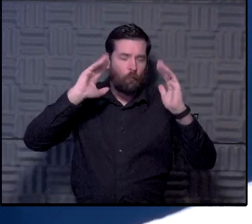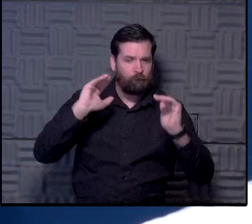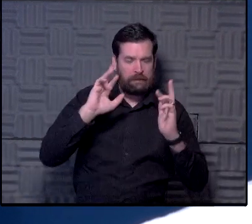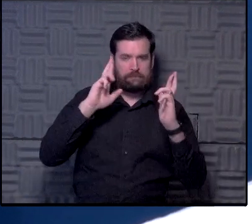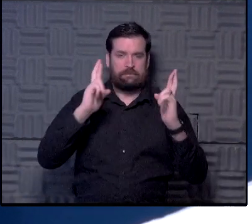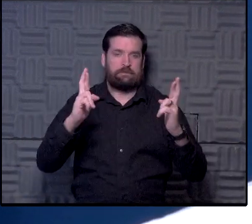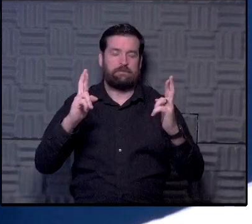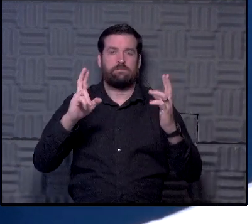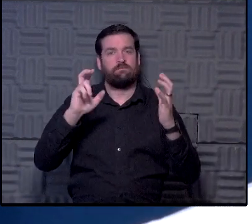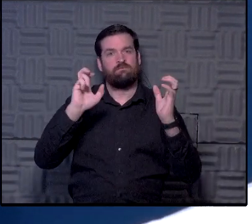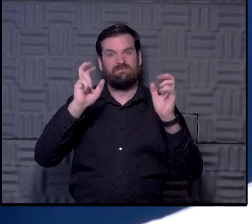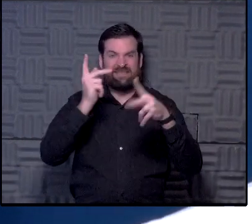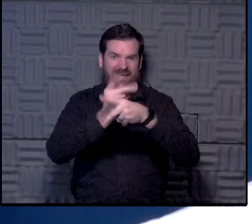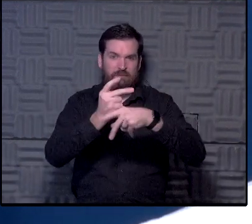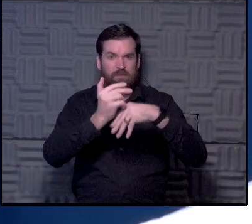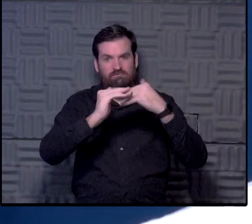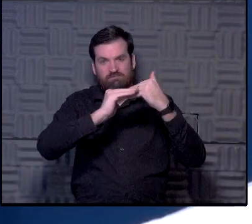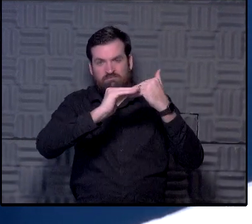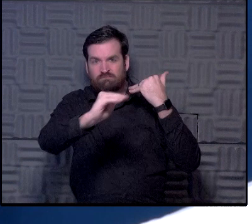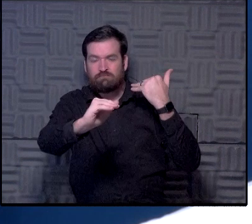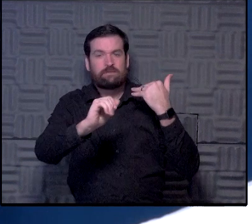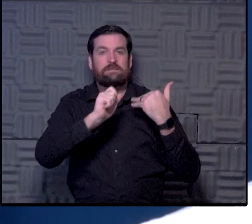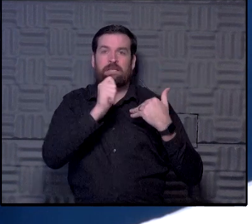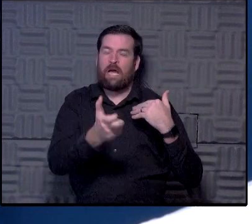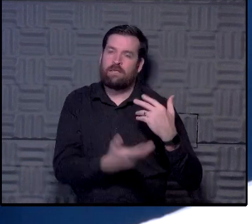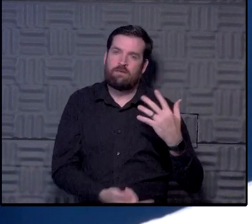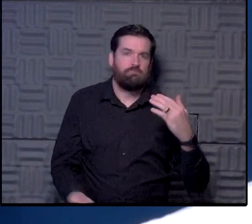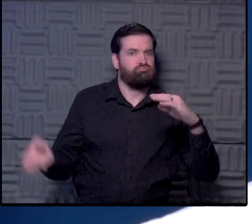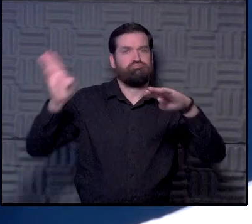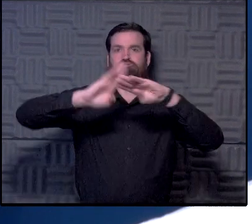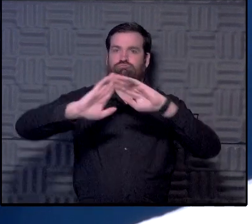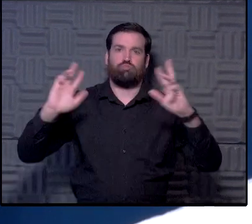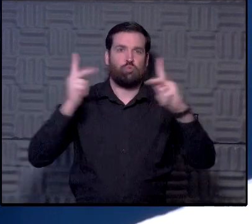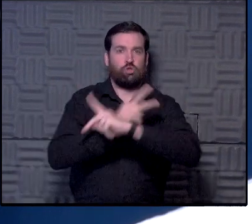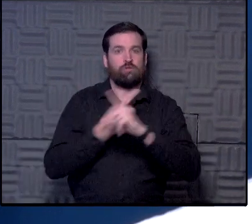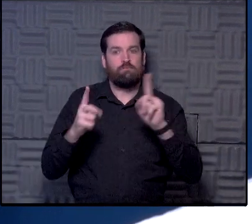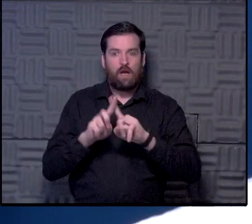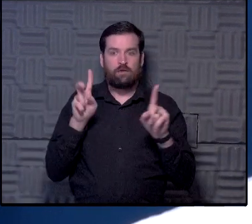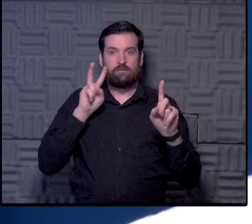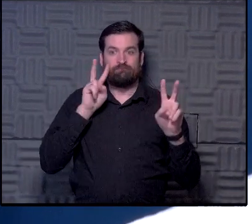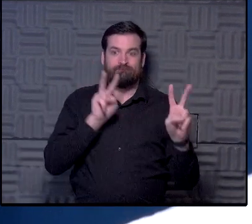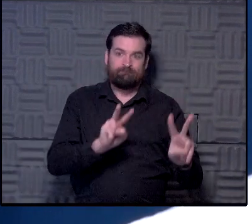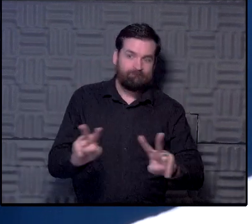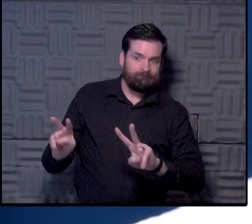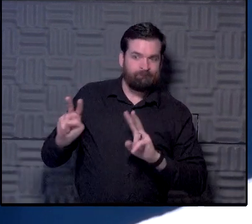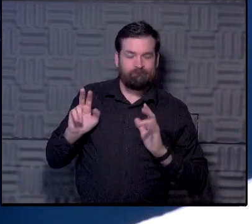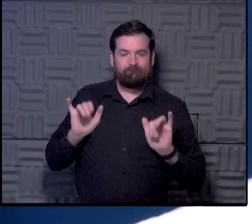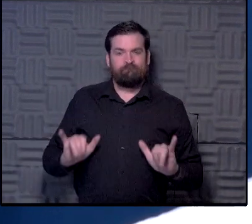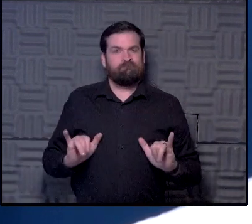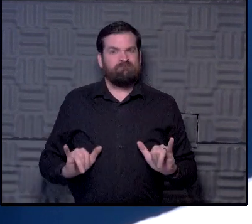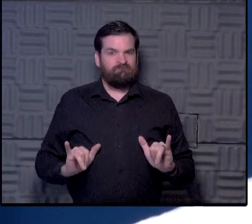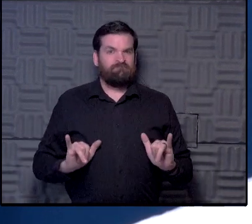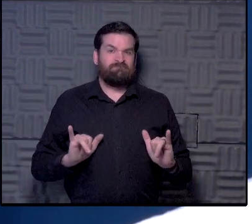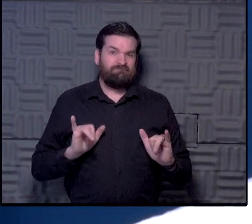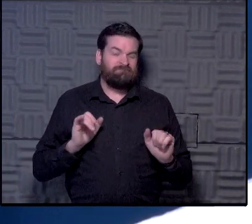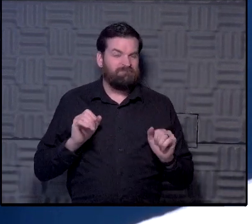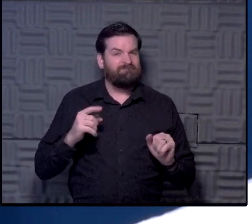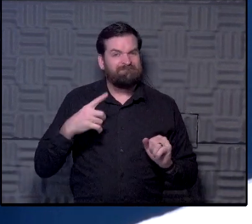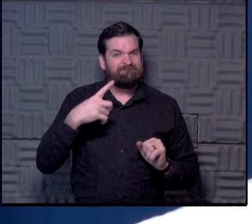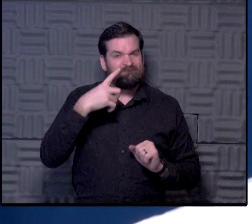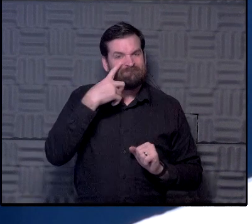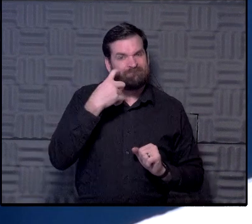this high plateau and not continue to get worse. But as we look around us, there are plenty of reasons to suspect that we could be